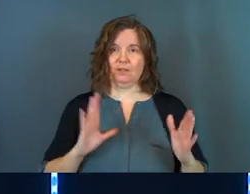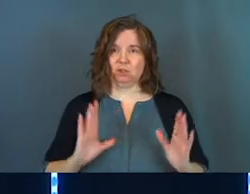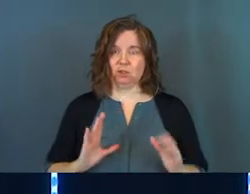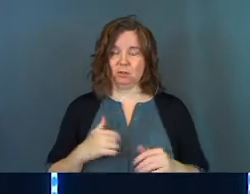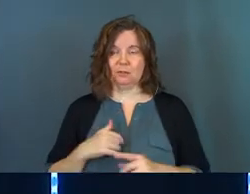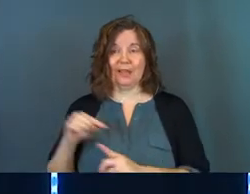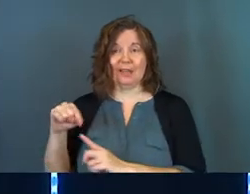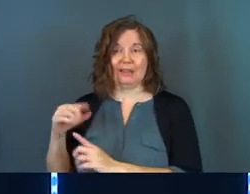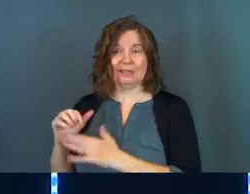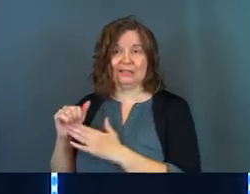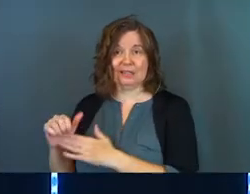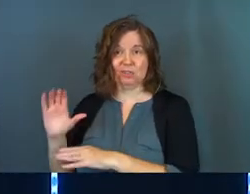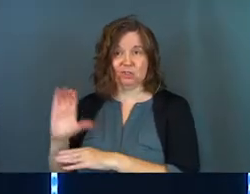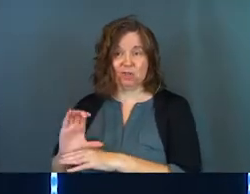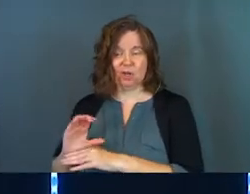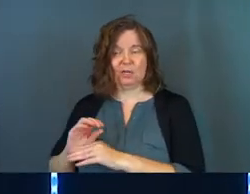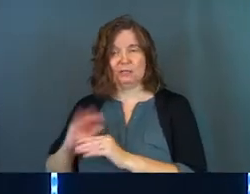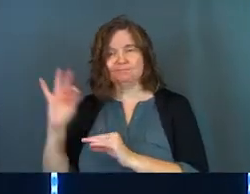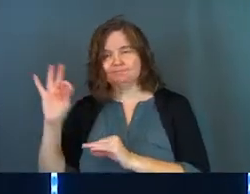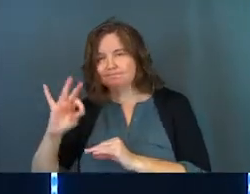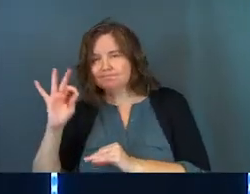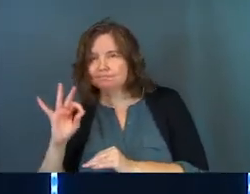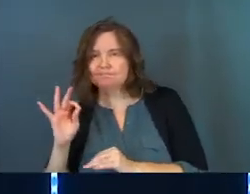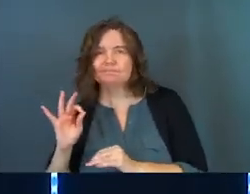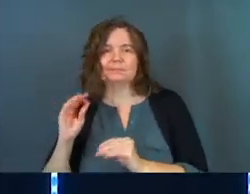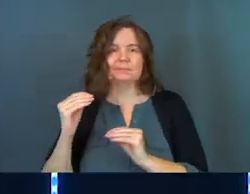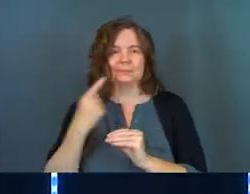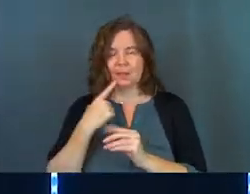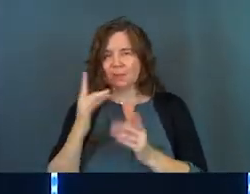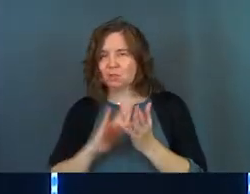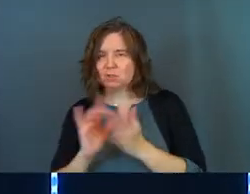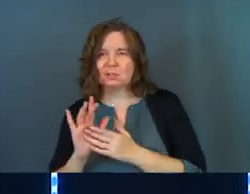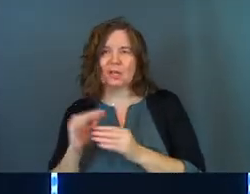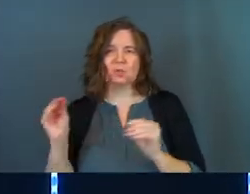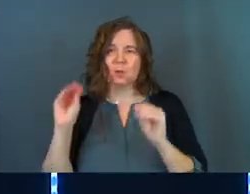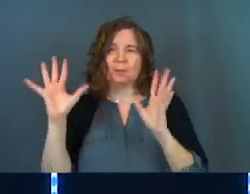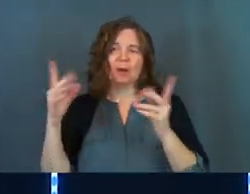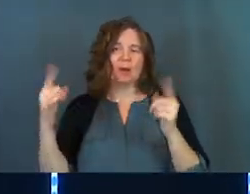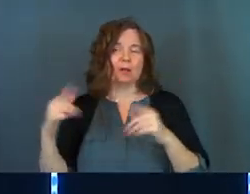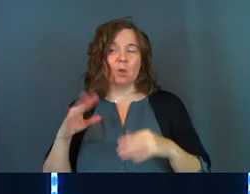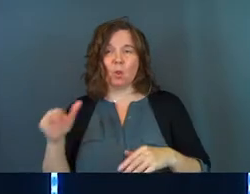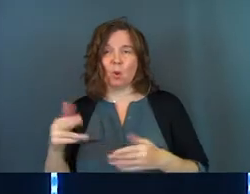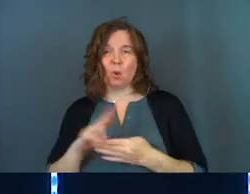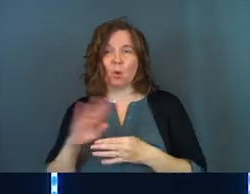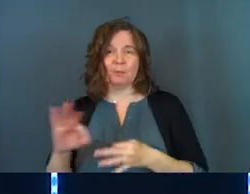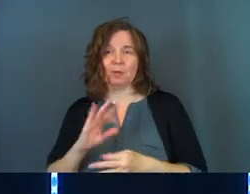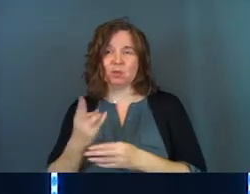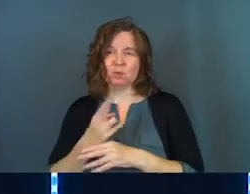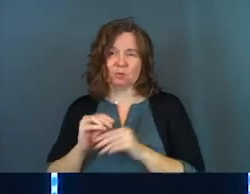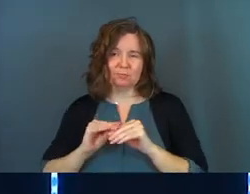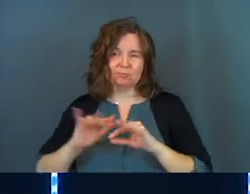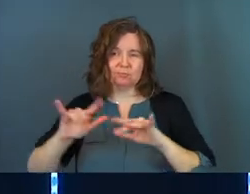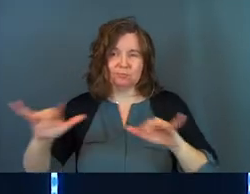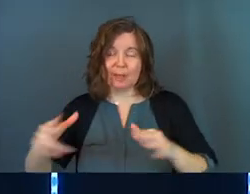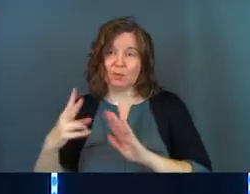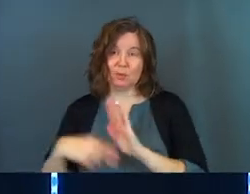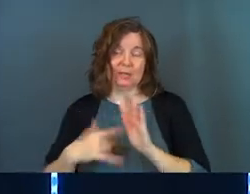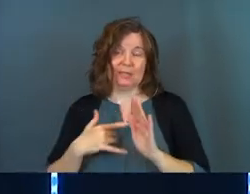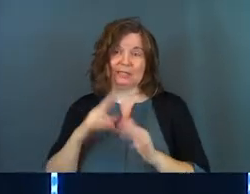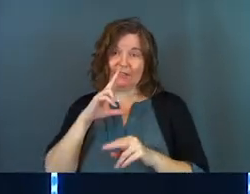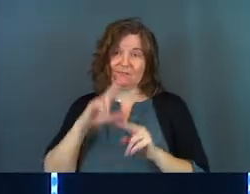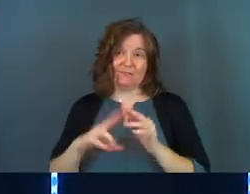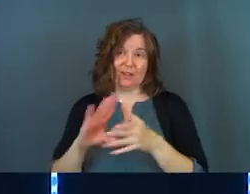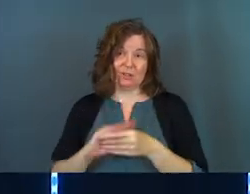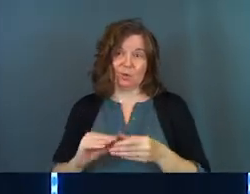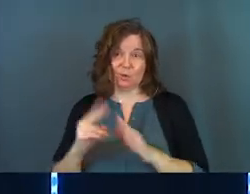the church, and he's out there evangelizing people, and he's crazy. He's doing miracles, and the Holy Spirit's using him. And just read Philip. I mean, it's a